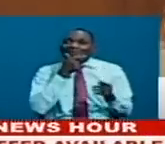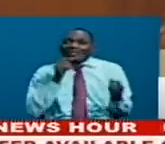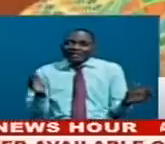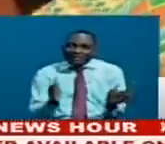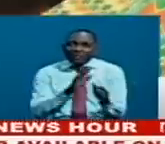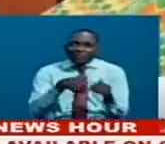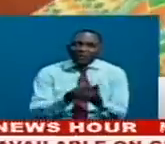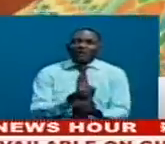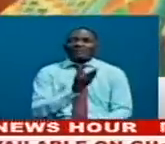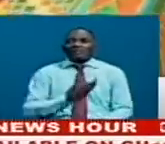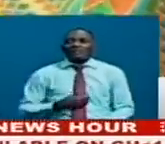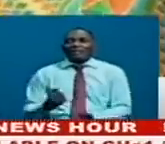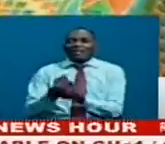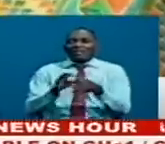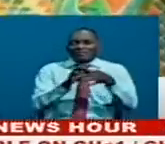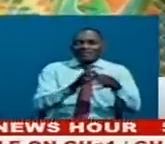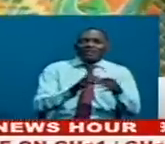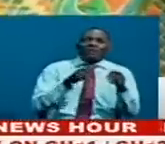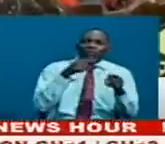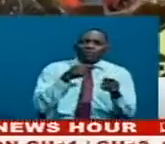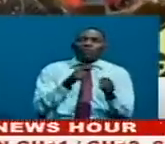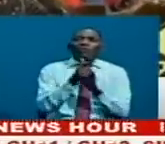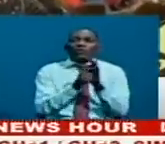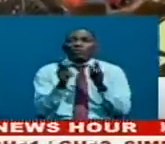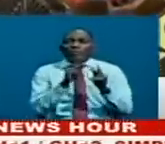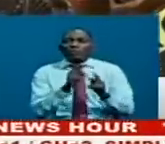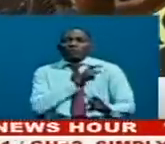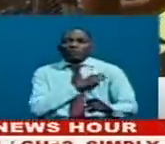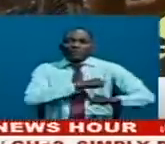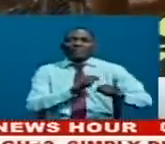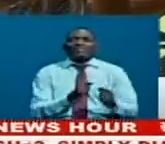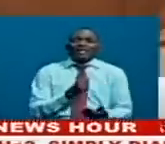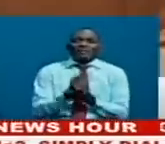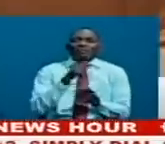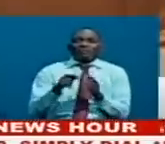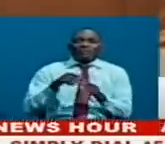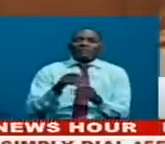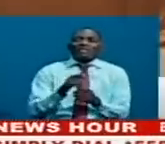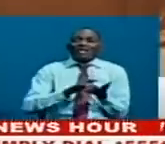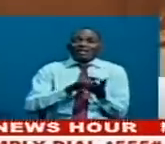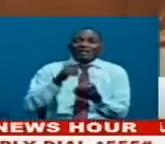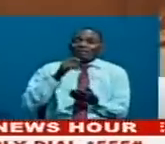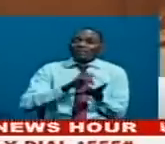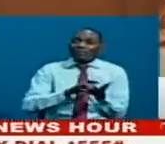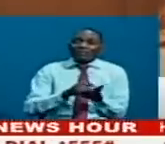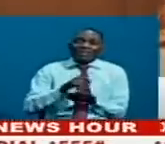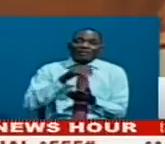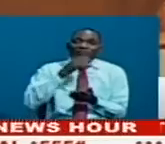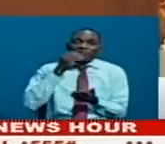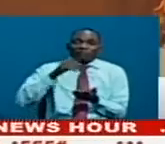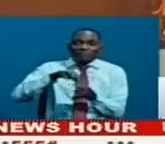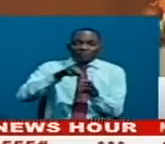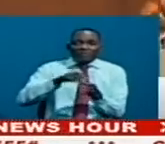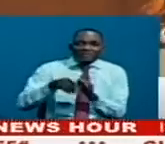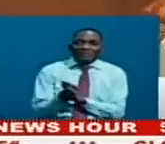the chiefs to help partner the law enforcement agencies to halt smuggling of fertilizers to neighboring countries. You know